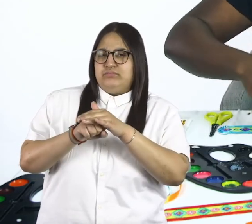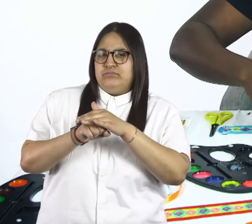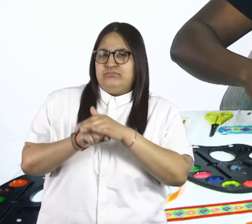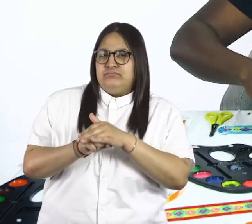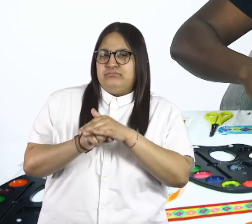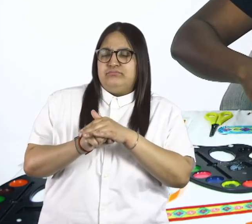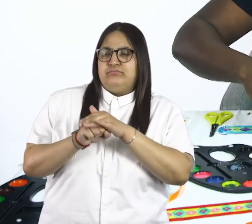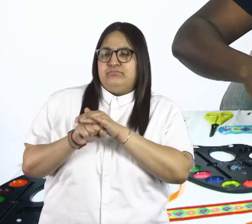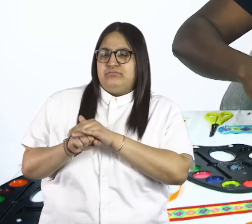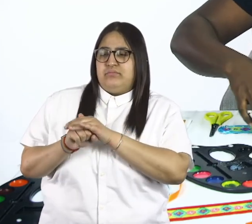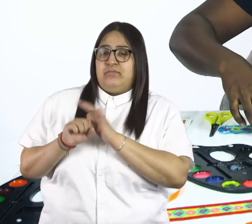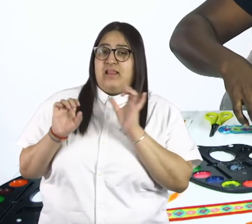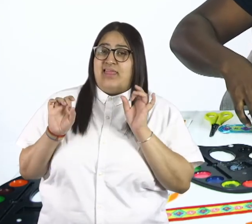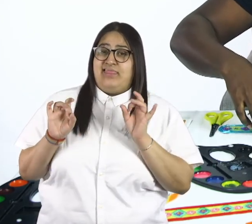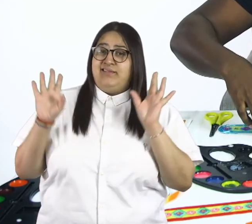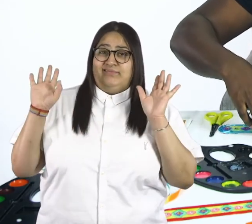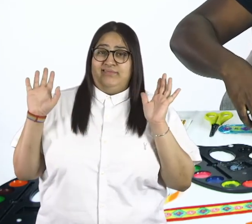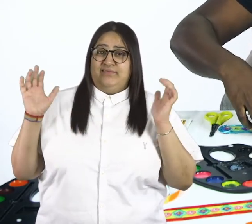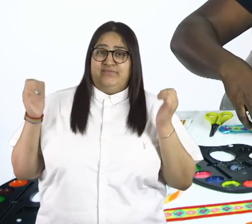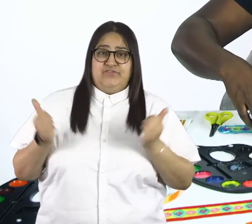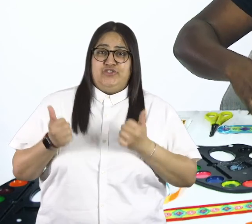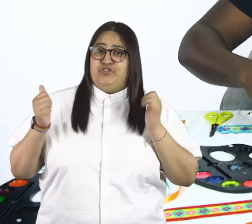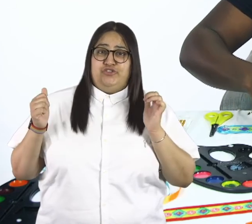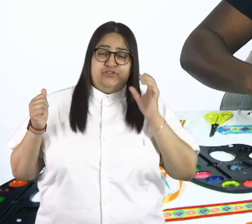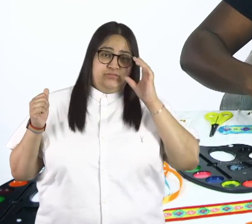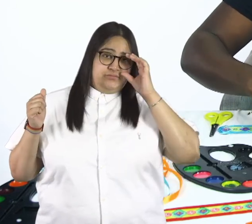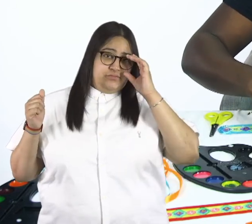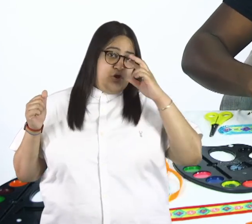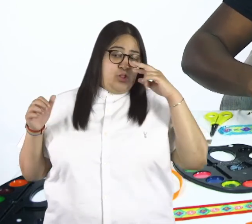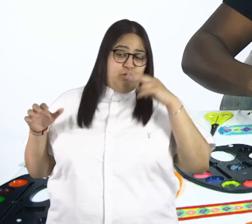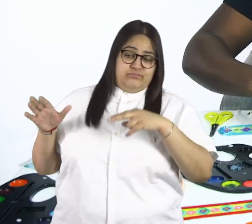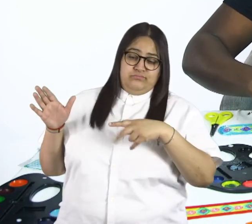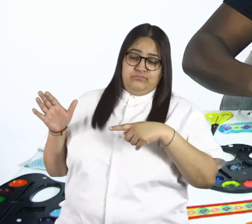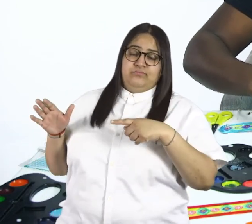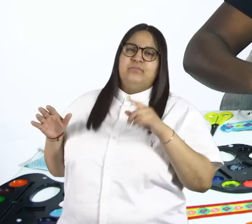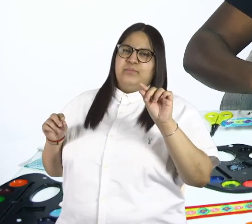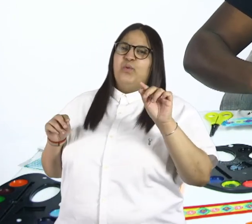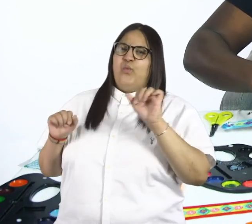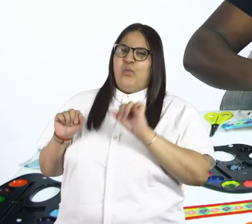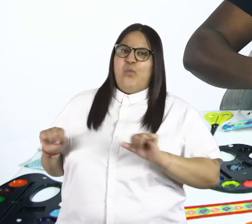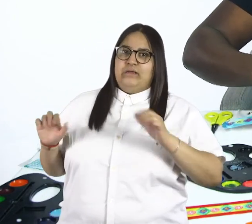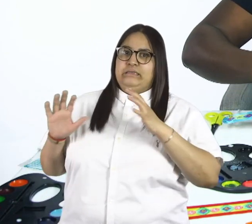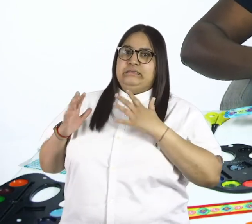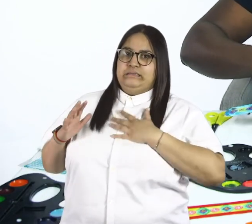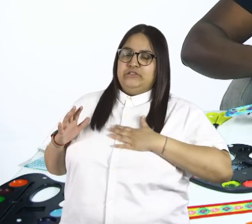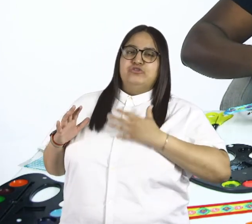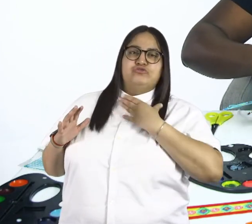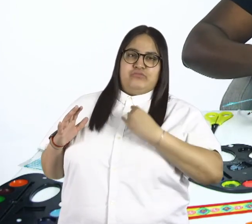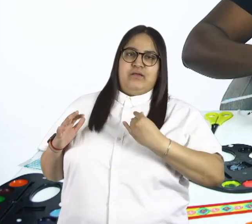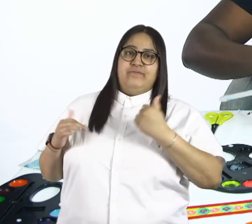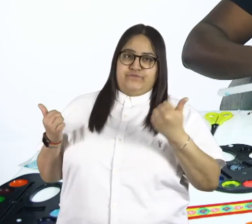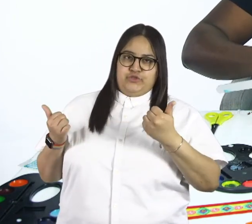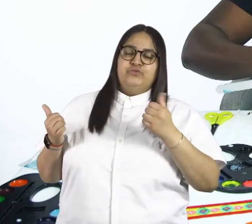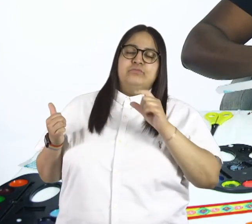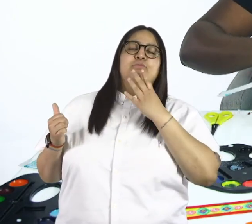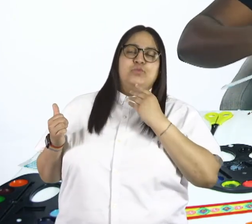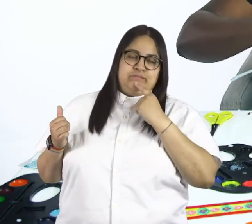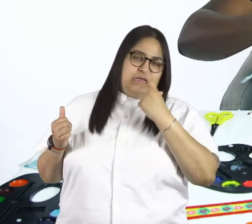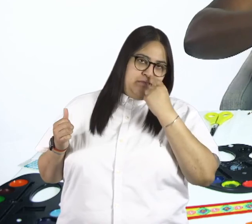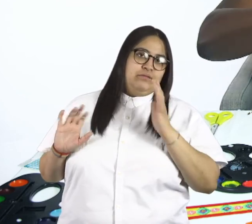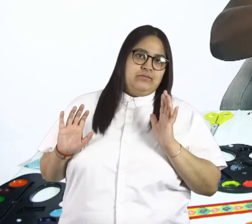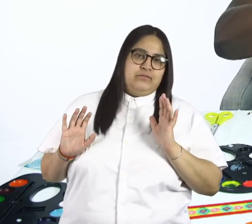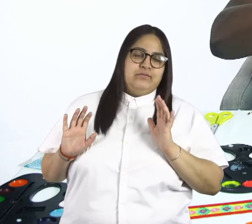And that is it. Let's see if I can lift this up. I know you do have to wait for it to dry before you do lift it up, but yeah,